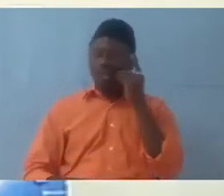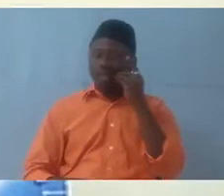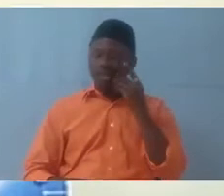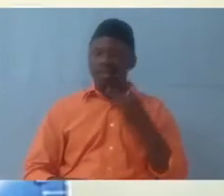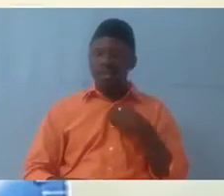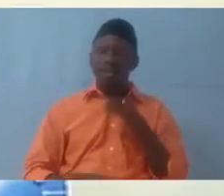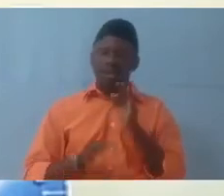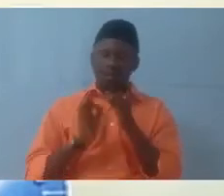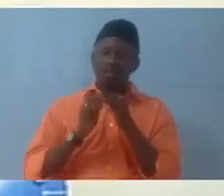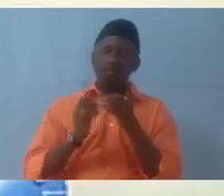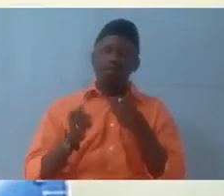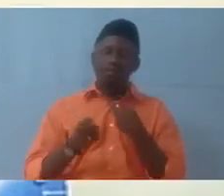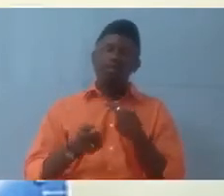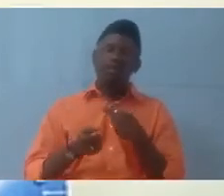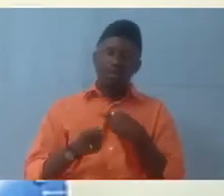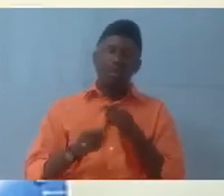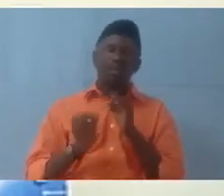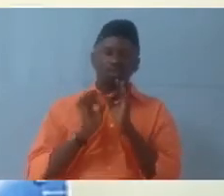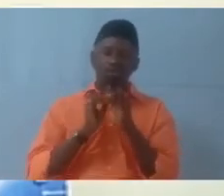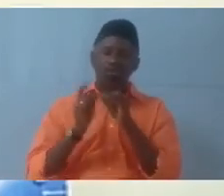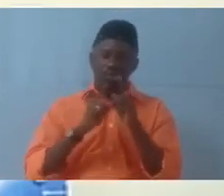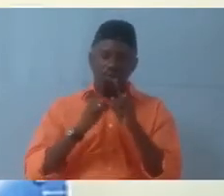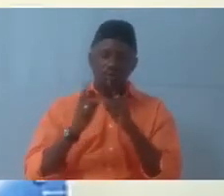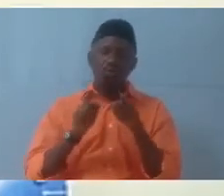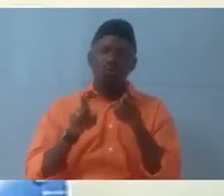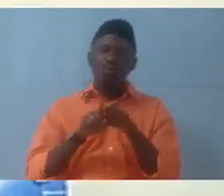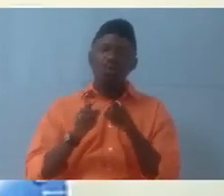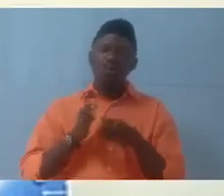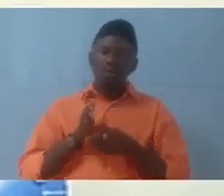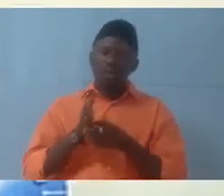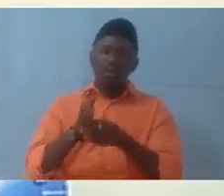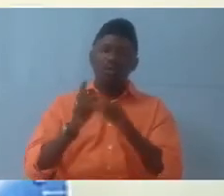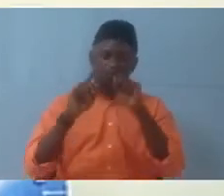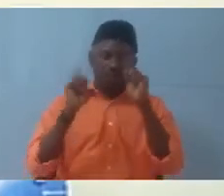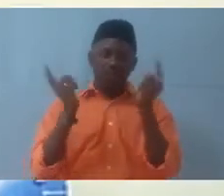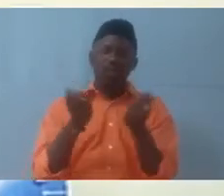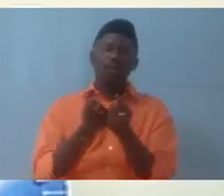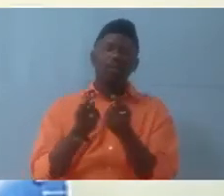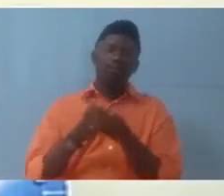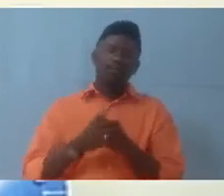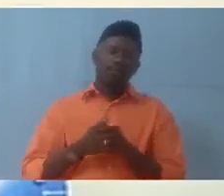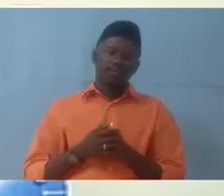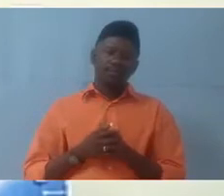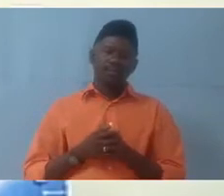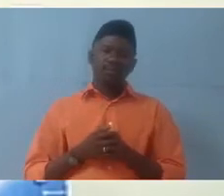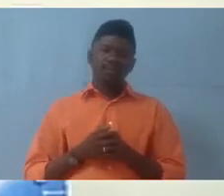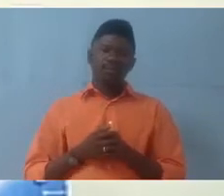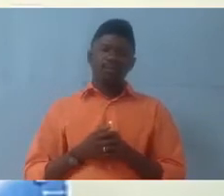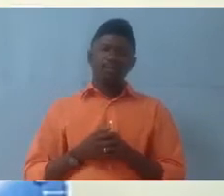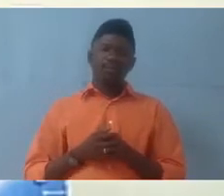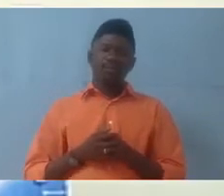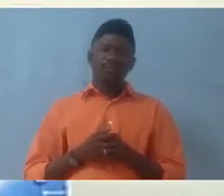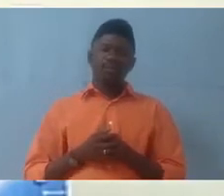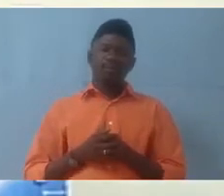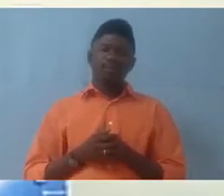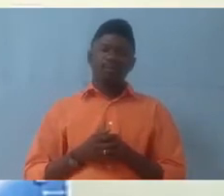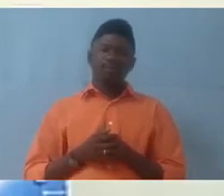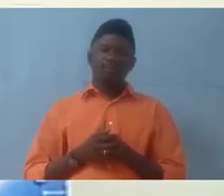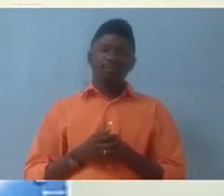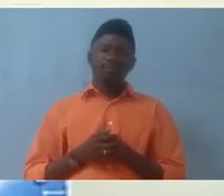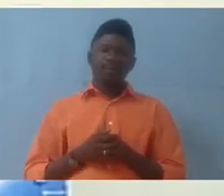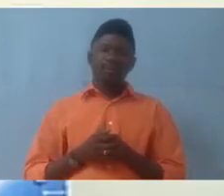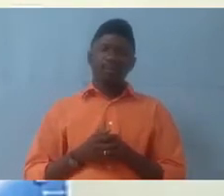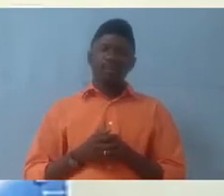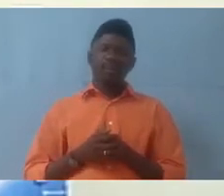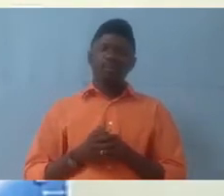general. Ci bima démé nak ci la ma téléphone nak mu né ma waxtaan na ak directeur général bi. And that and since then I haven't heard of the